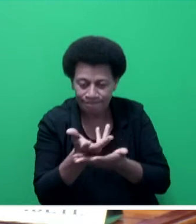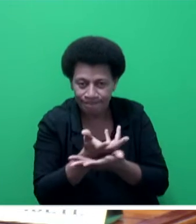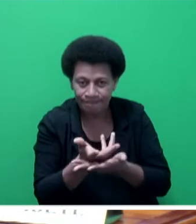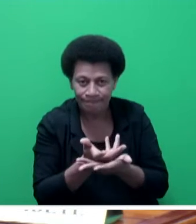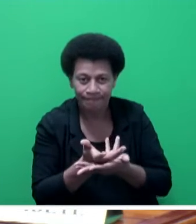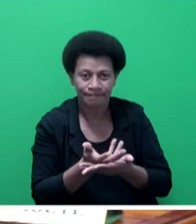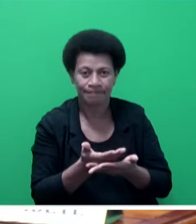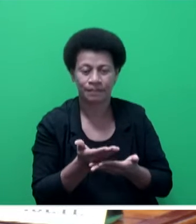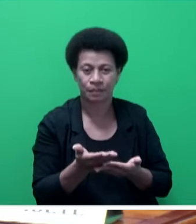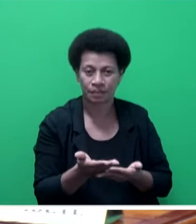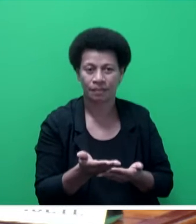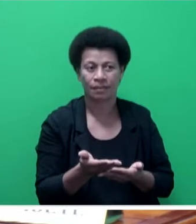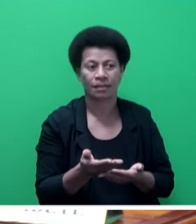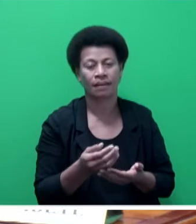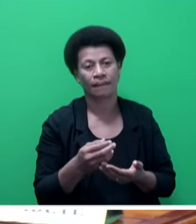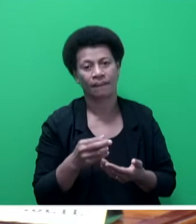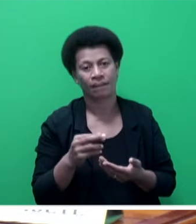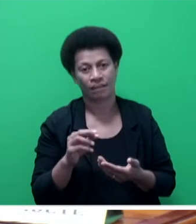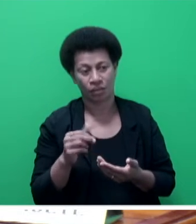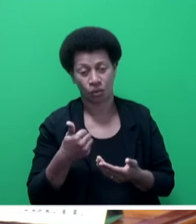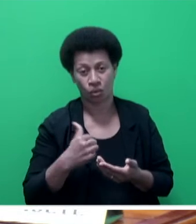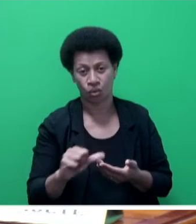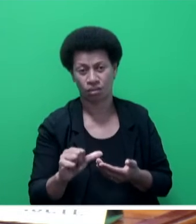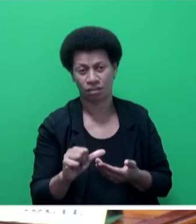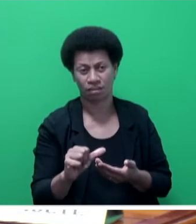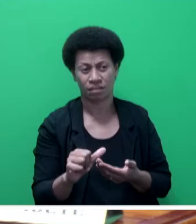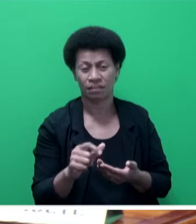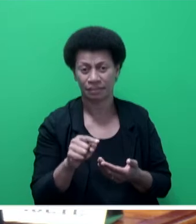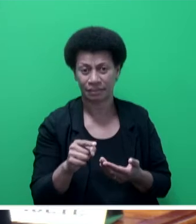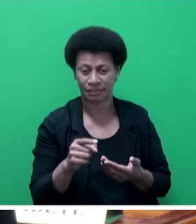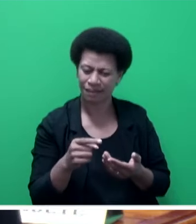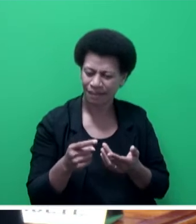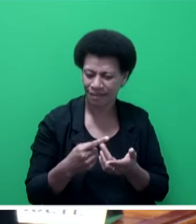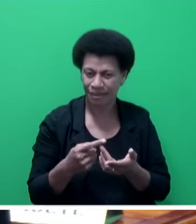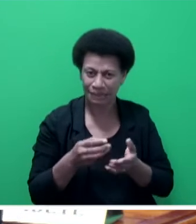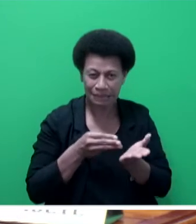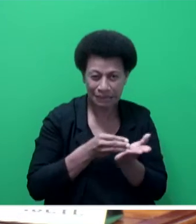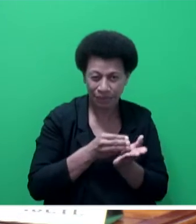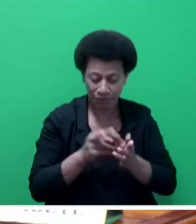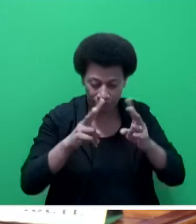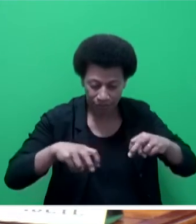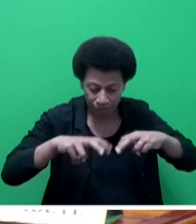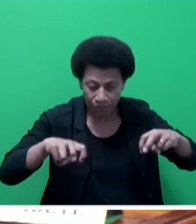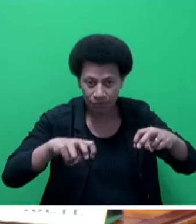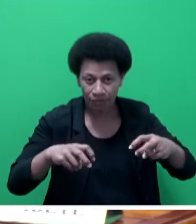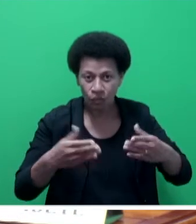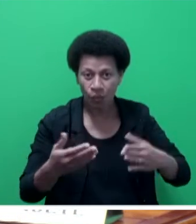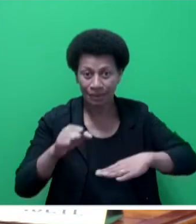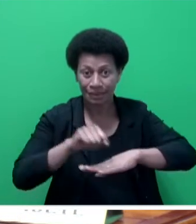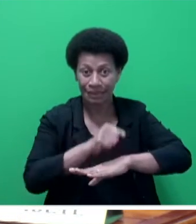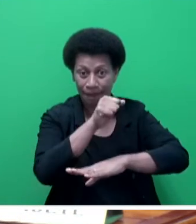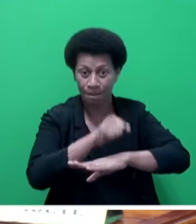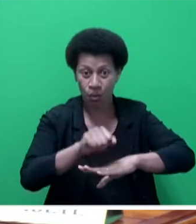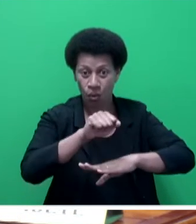a modem that we are currently exploring. It's with Singapore, that